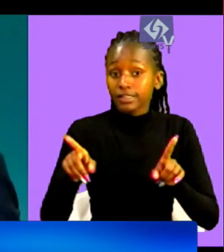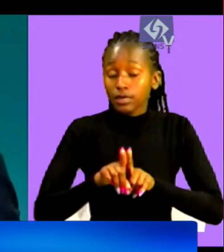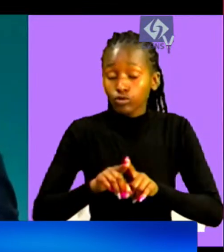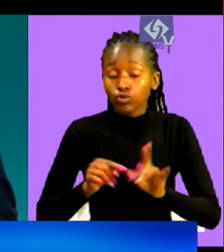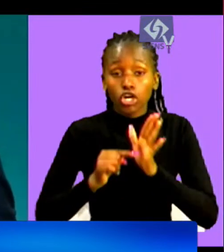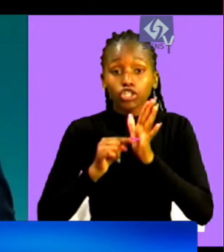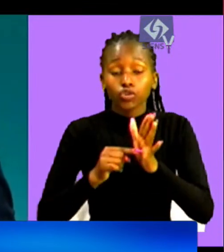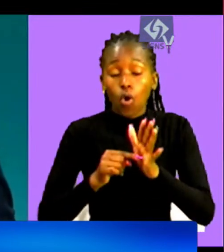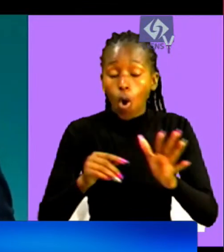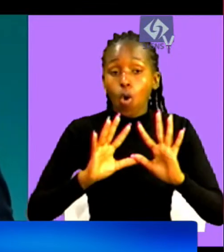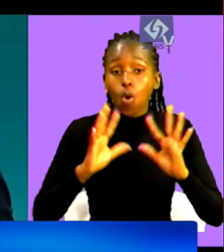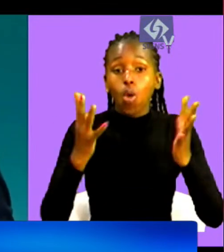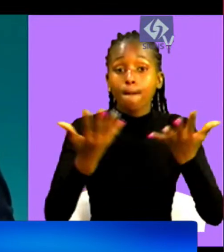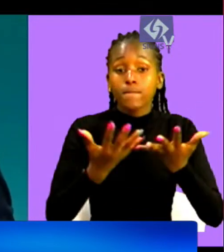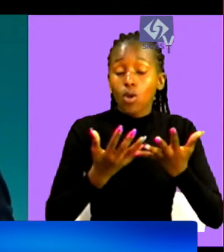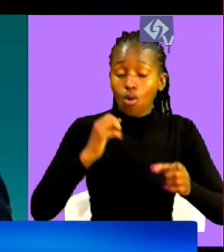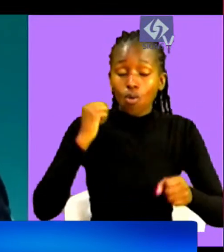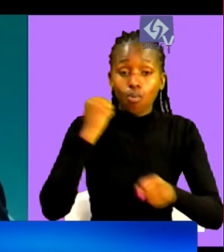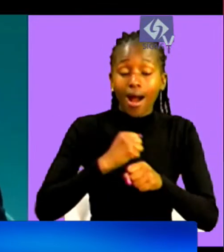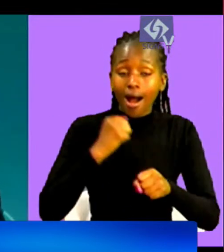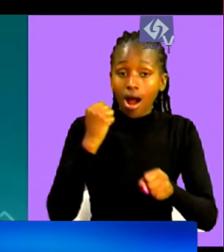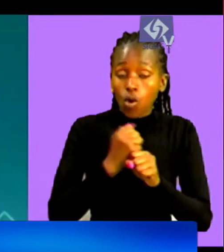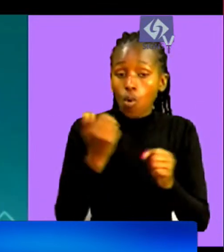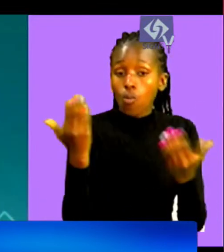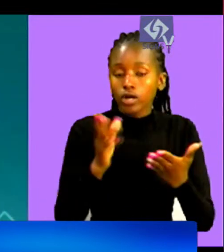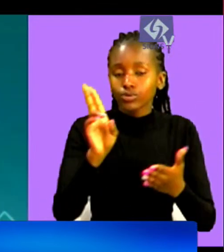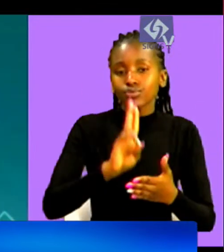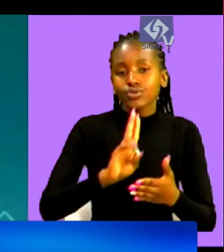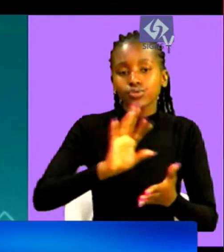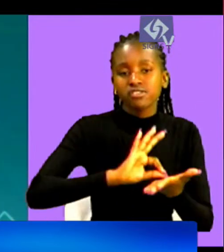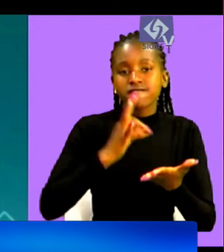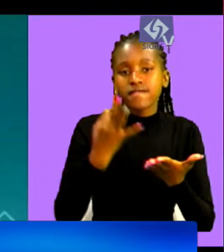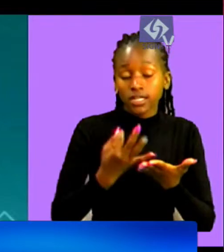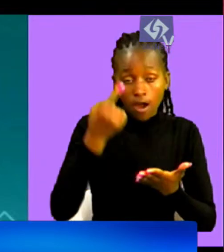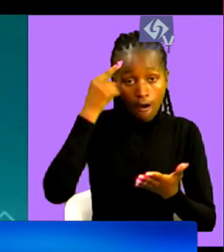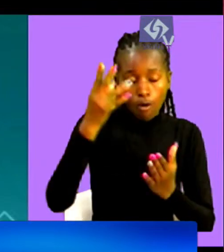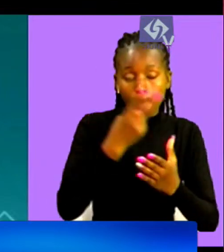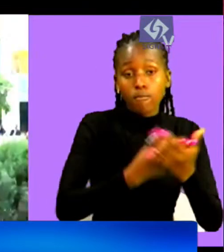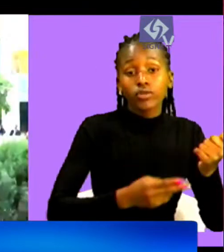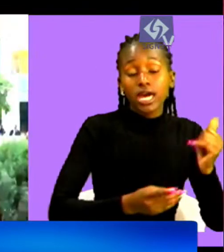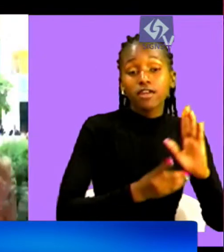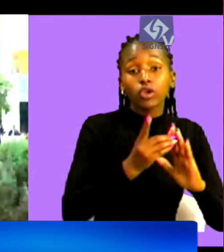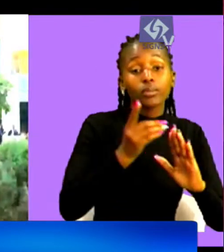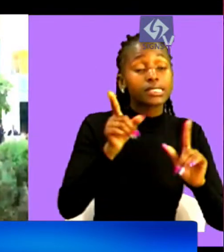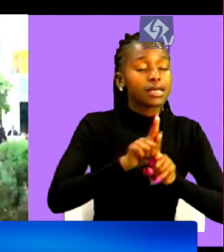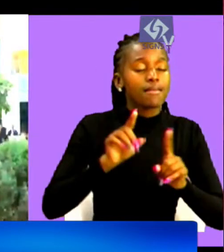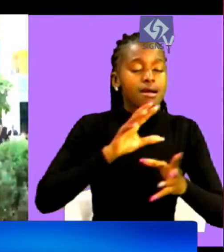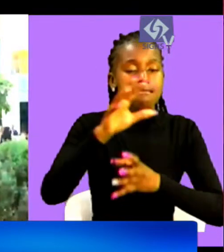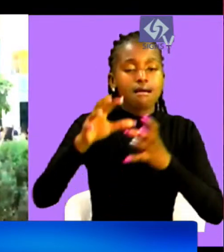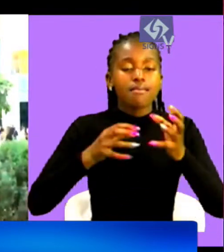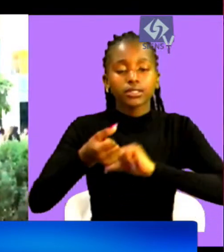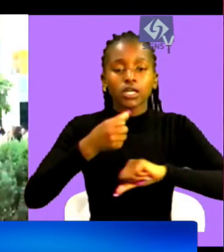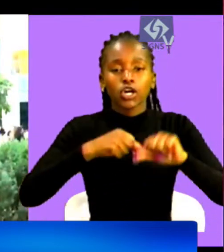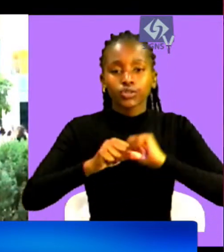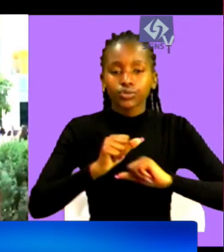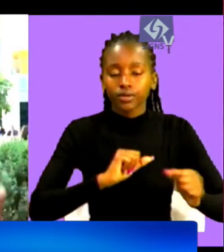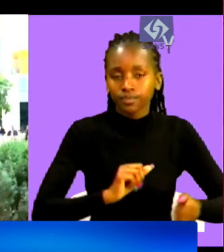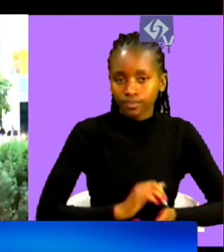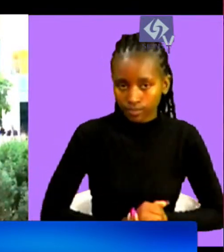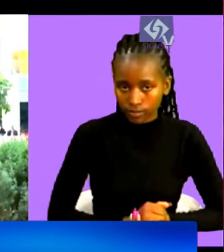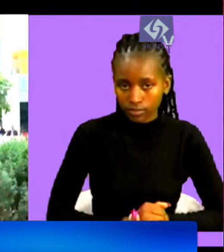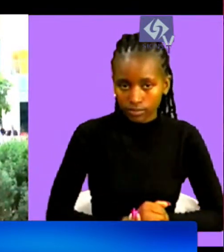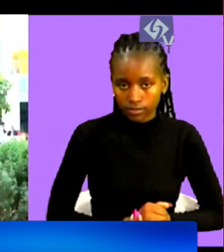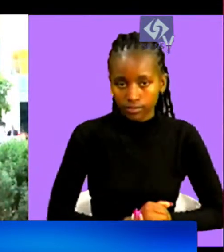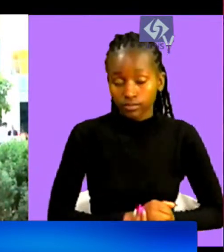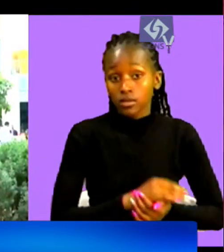effort to mobilize the necessary capital for both development and climate action. We have a choice, really, to leave a mark in